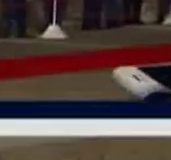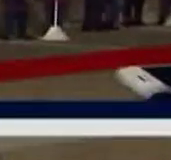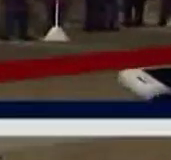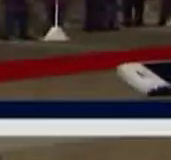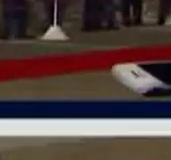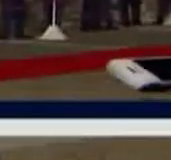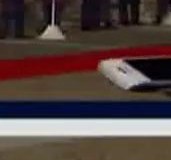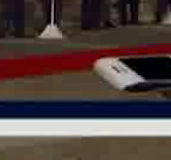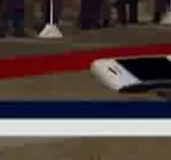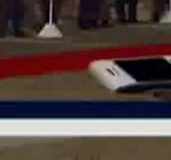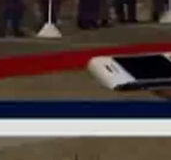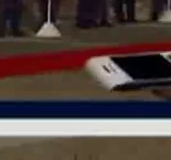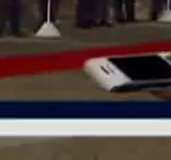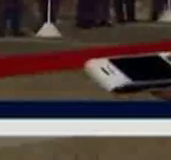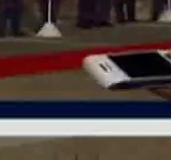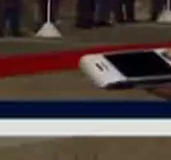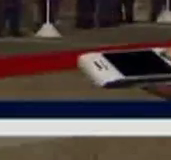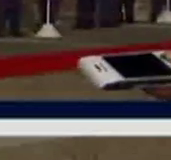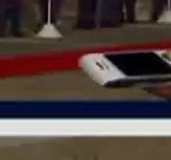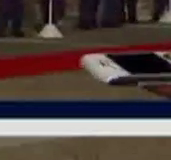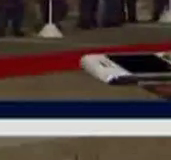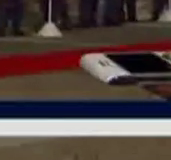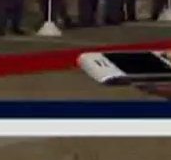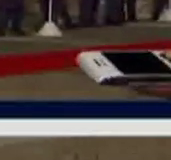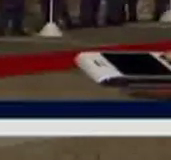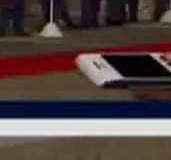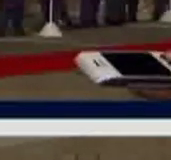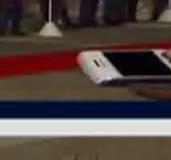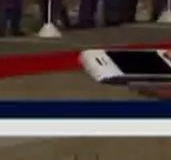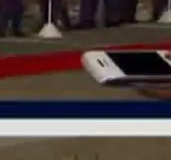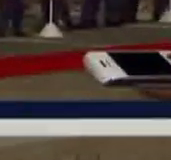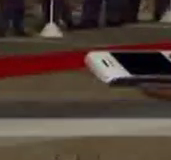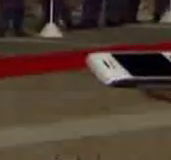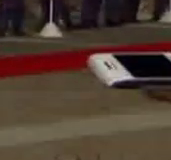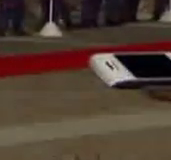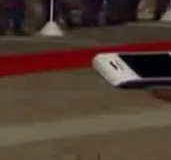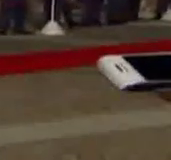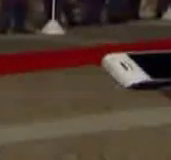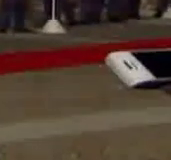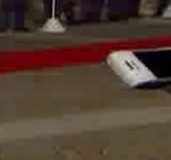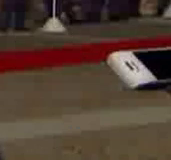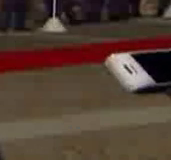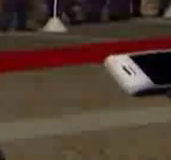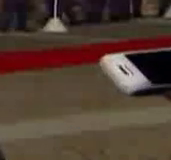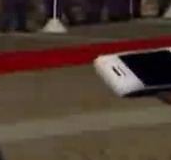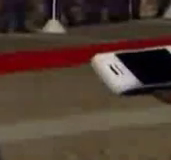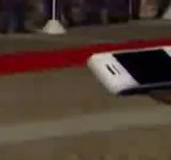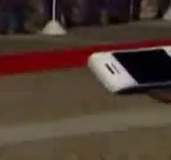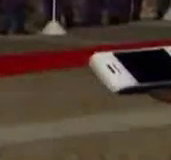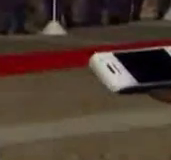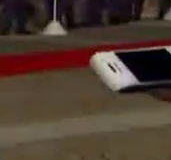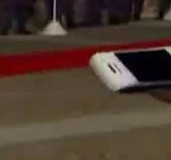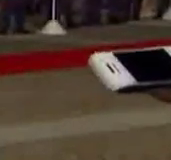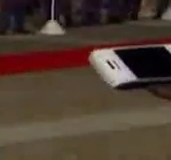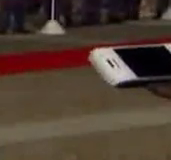good. And I will applaud him when he says we cannot allow this violent sort of protest march where property is destroyed. Surely we'll back him on that. But on